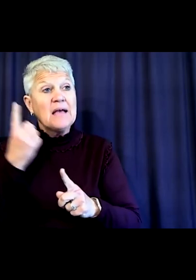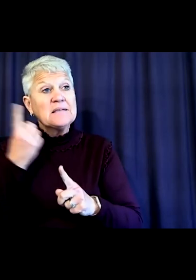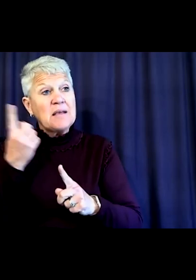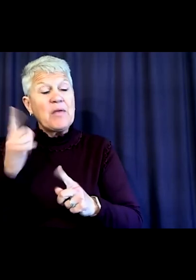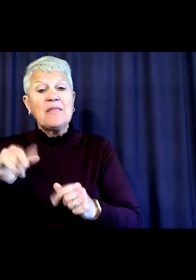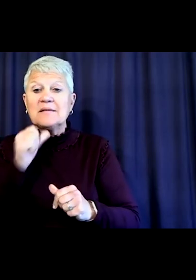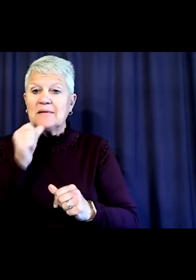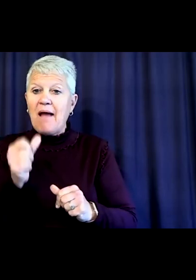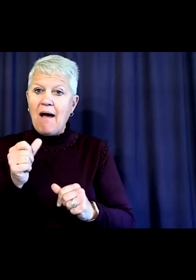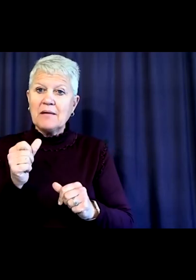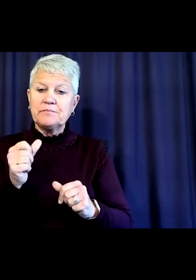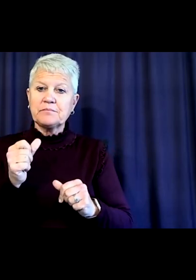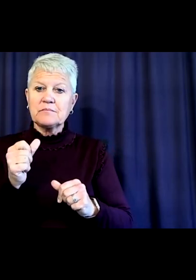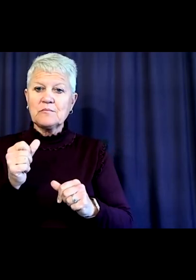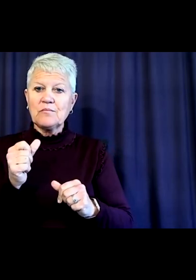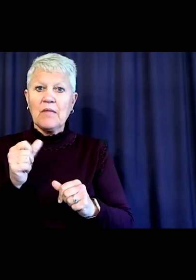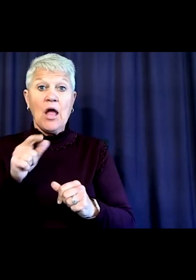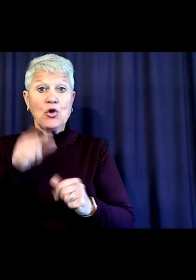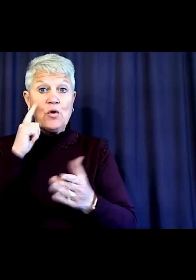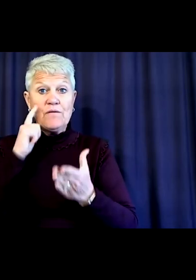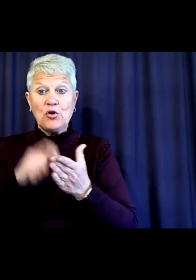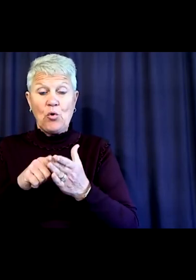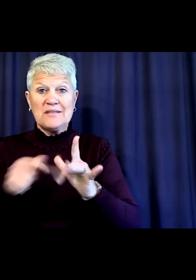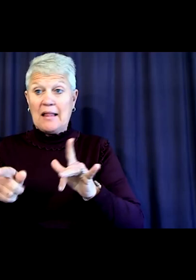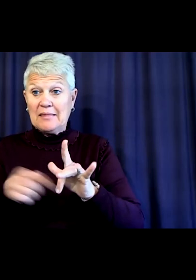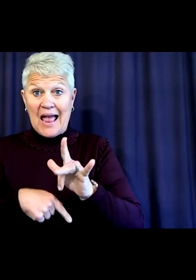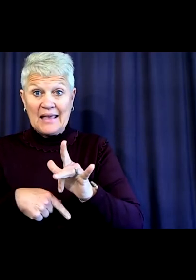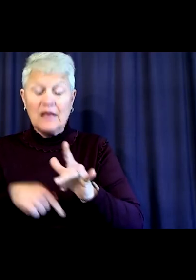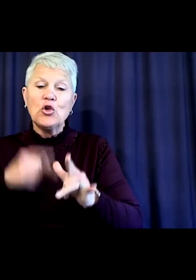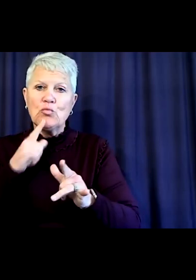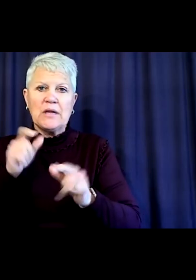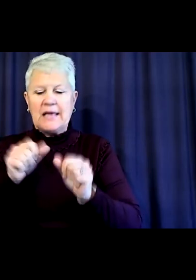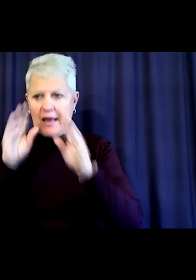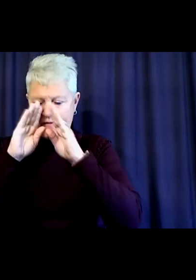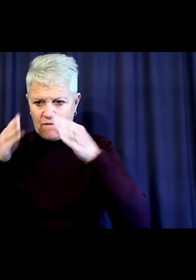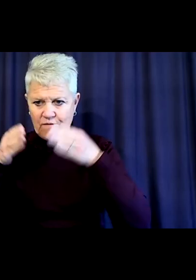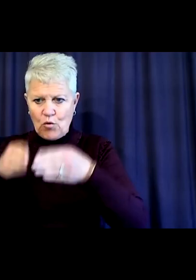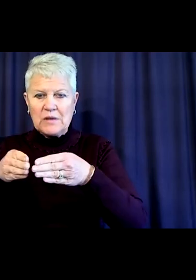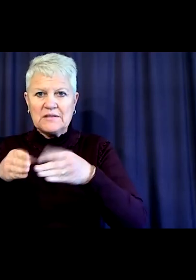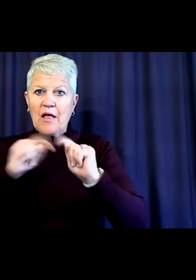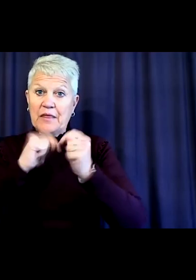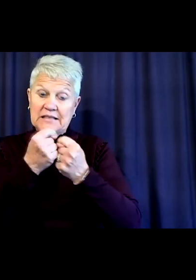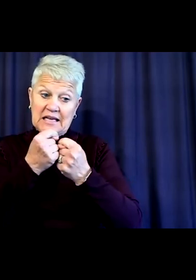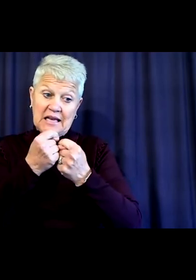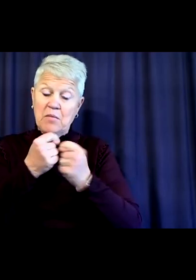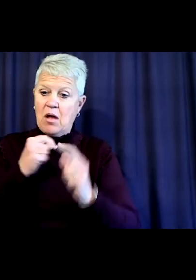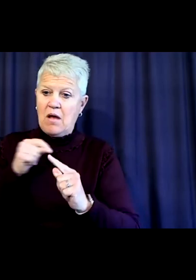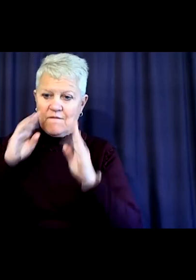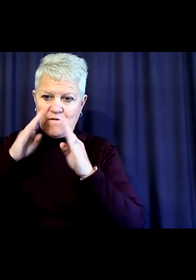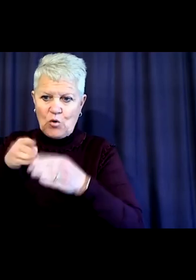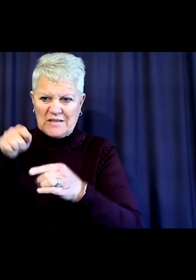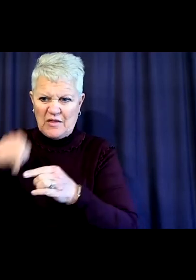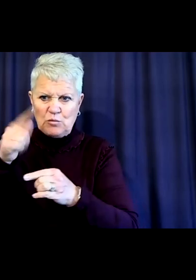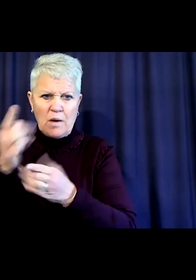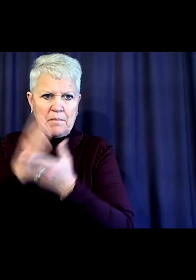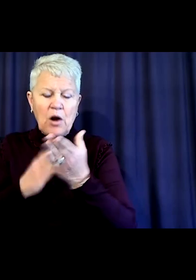not, you're noticing that is lacking, then you can really concentrate the team on that one part. There's